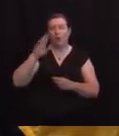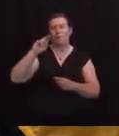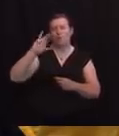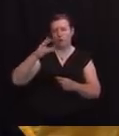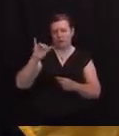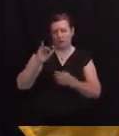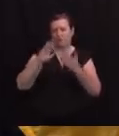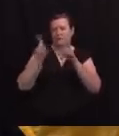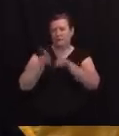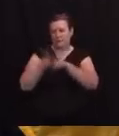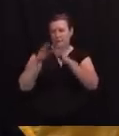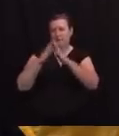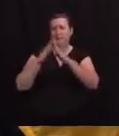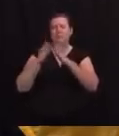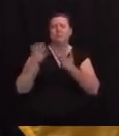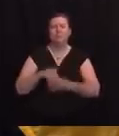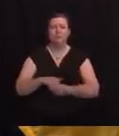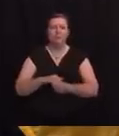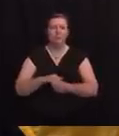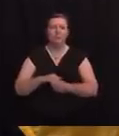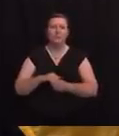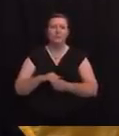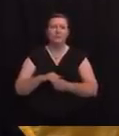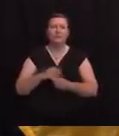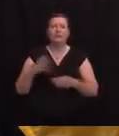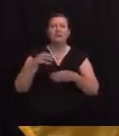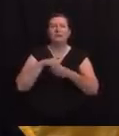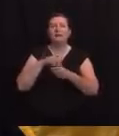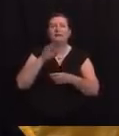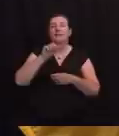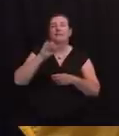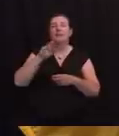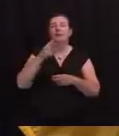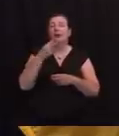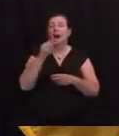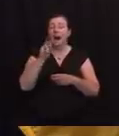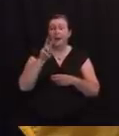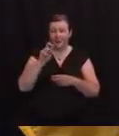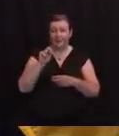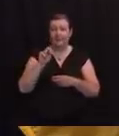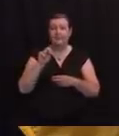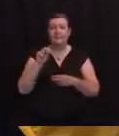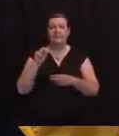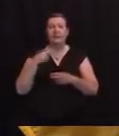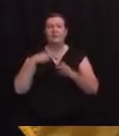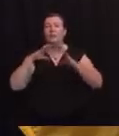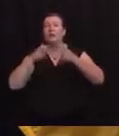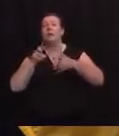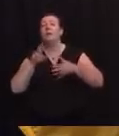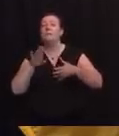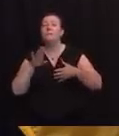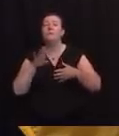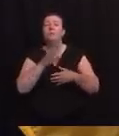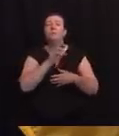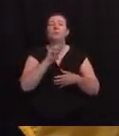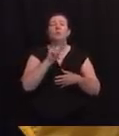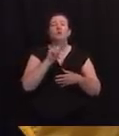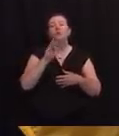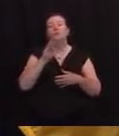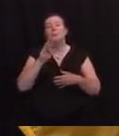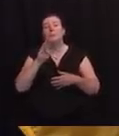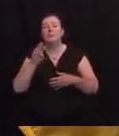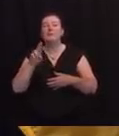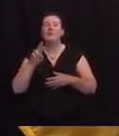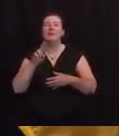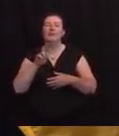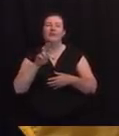was a longtime and active member of Fairhaven's storied Root Beer and Checker Club, where he helped facilitate their weekly luncheons and